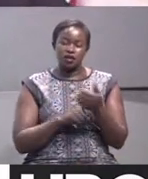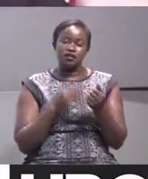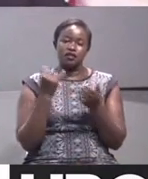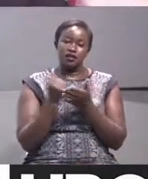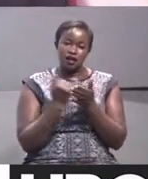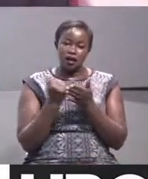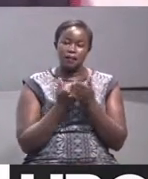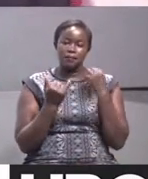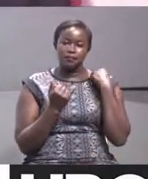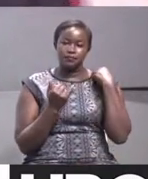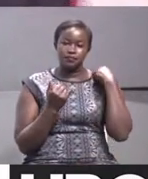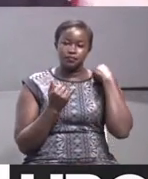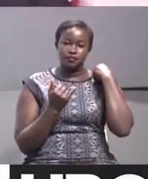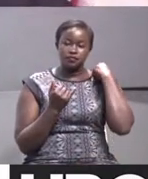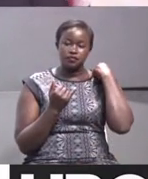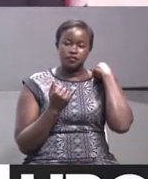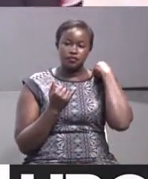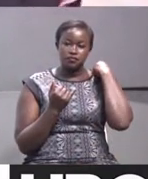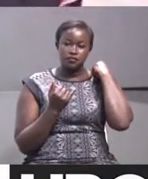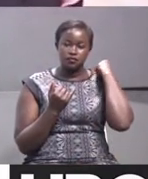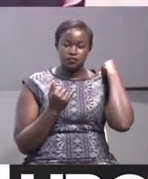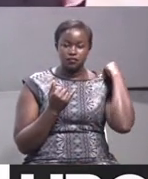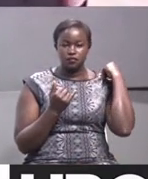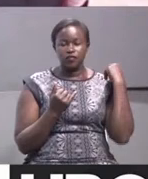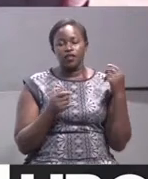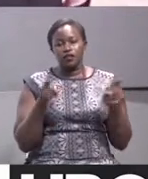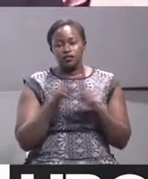from which to support the social causes.